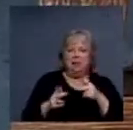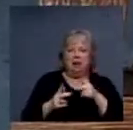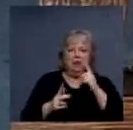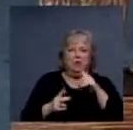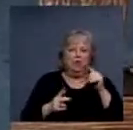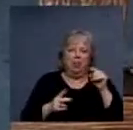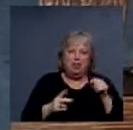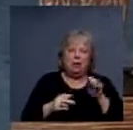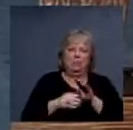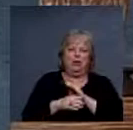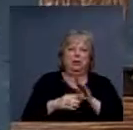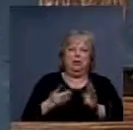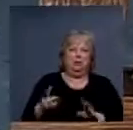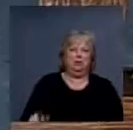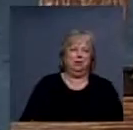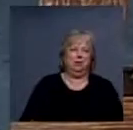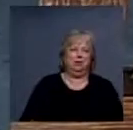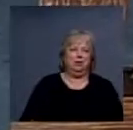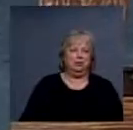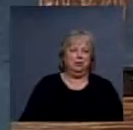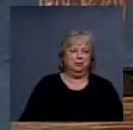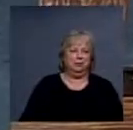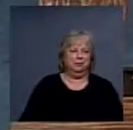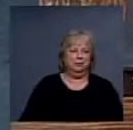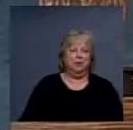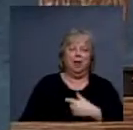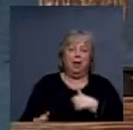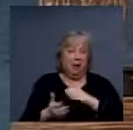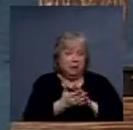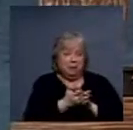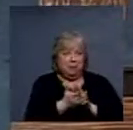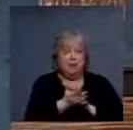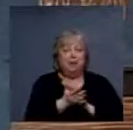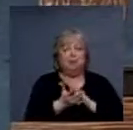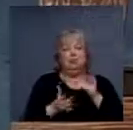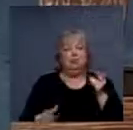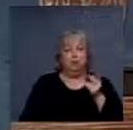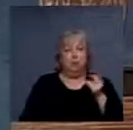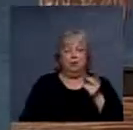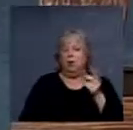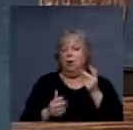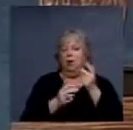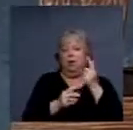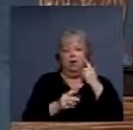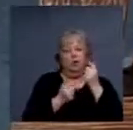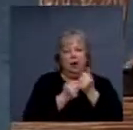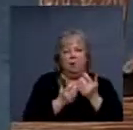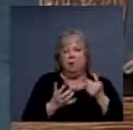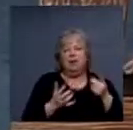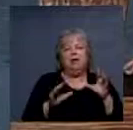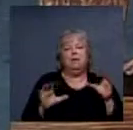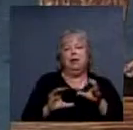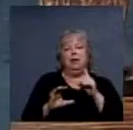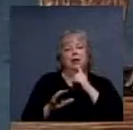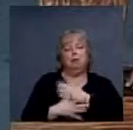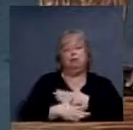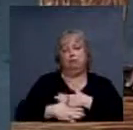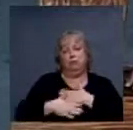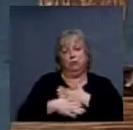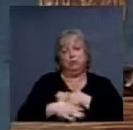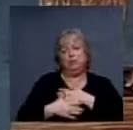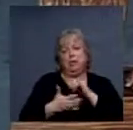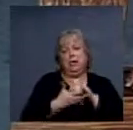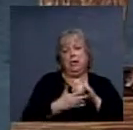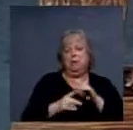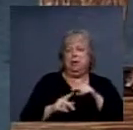for this business. I commend them on everything they've done, and I appreciate it.